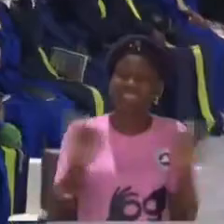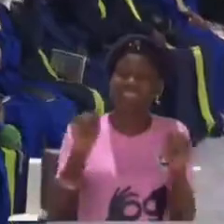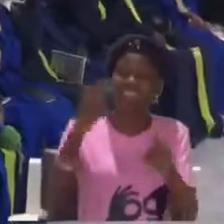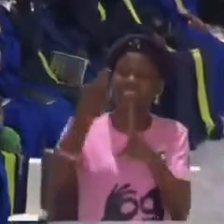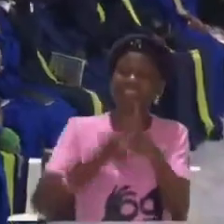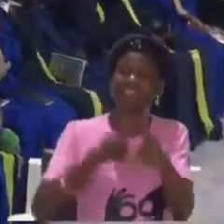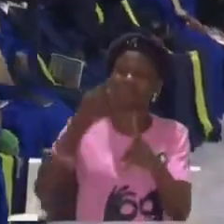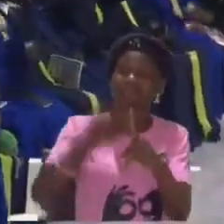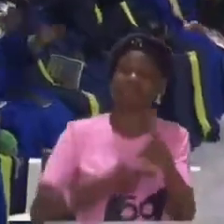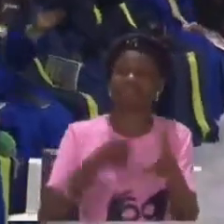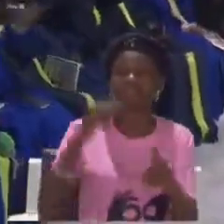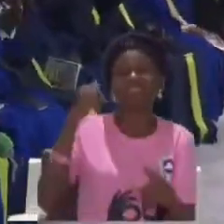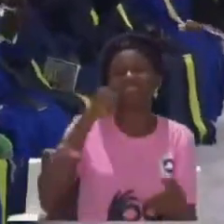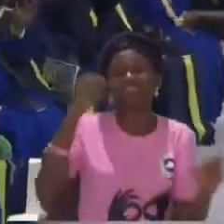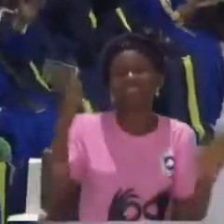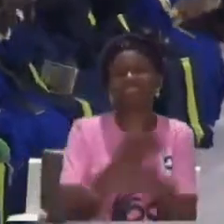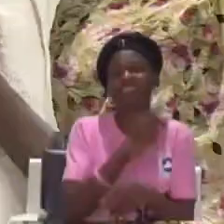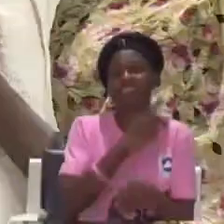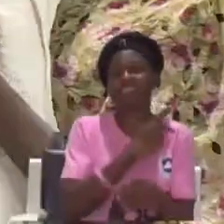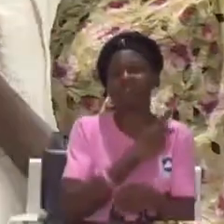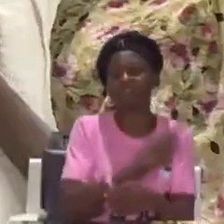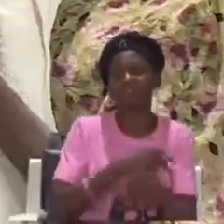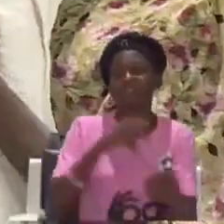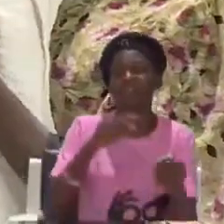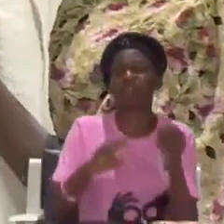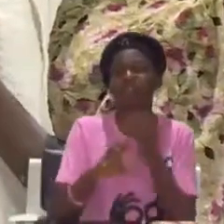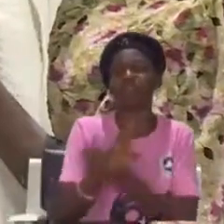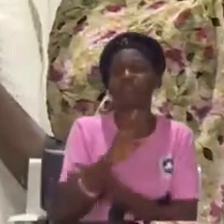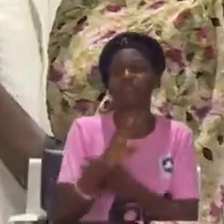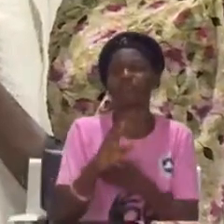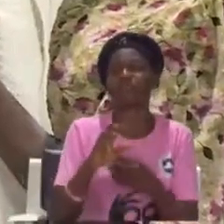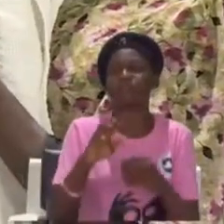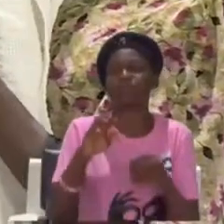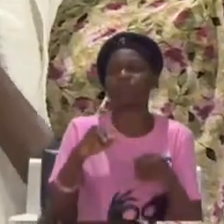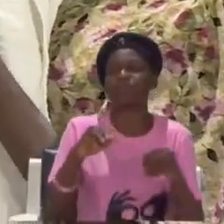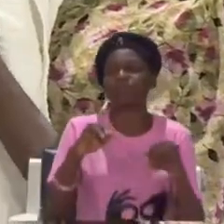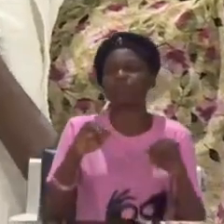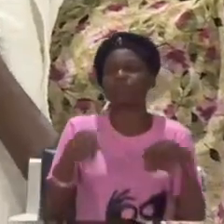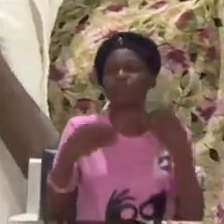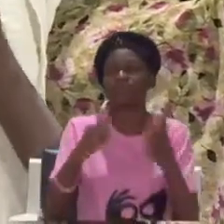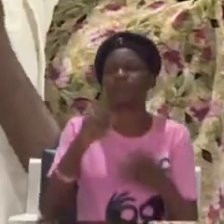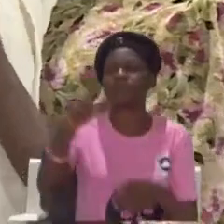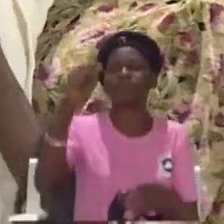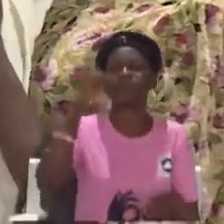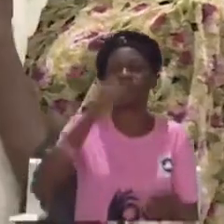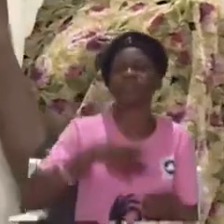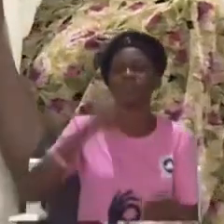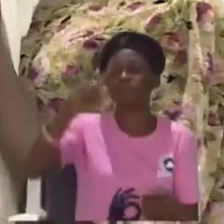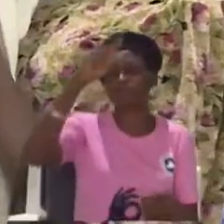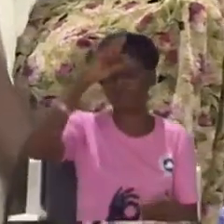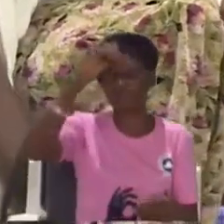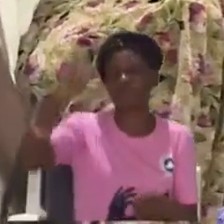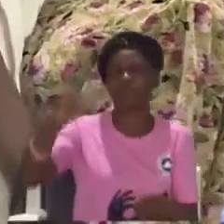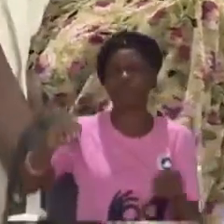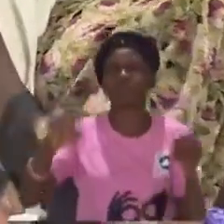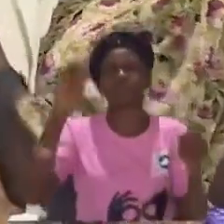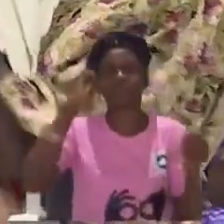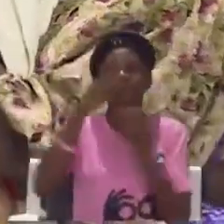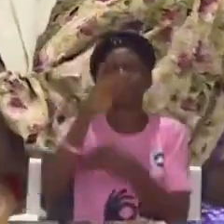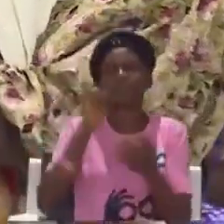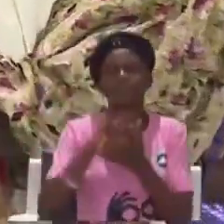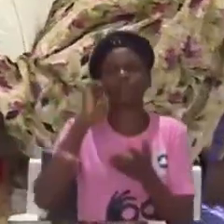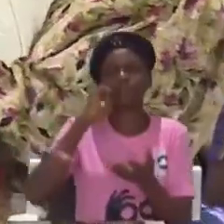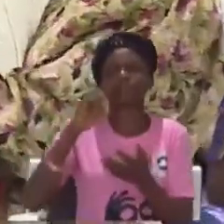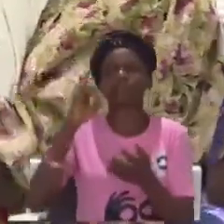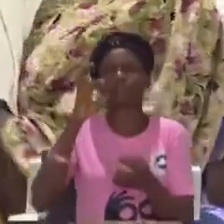that very month. And it's not only twins that he gave me. He mixed it with me. One boy and one girl. I told God that I will bring, if